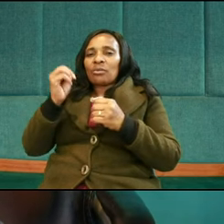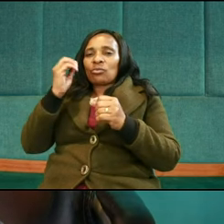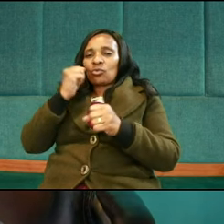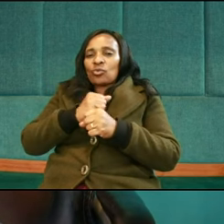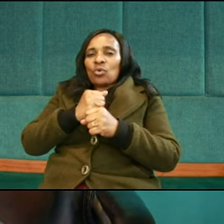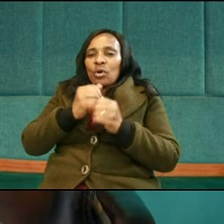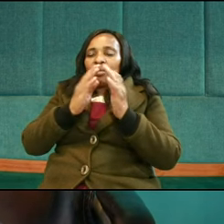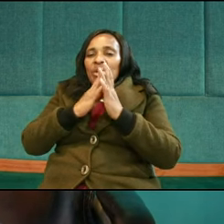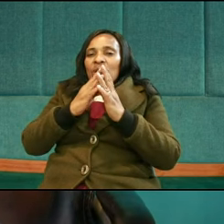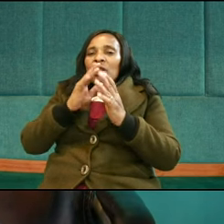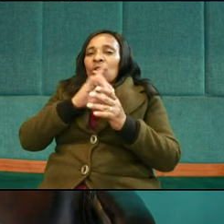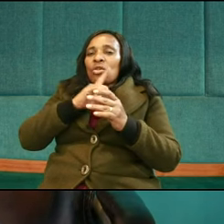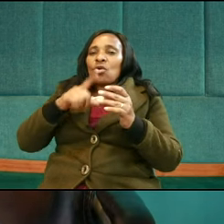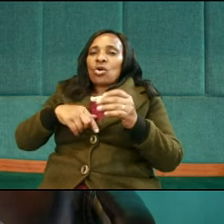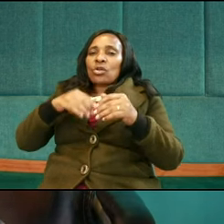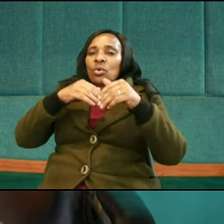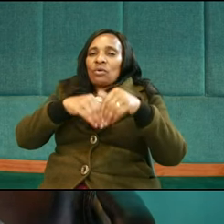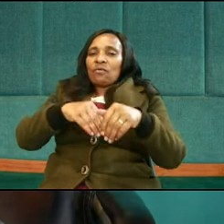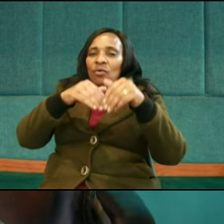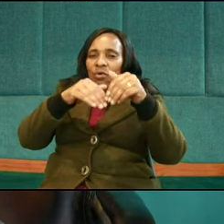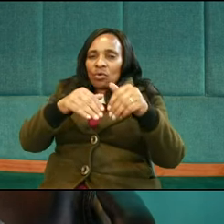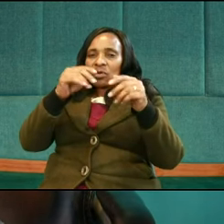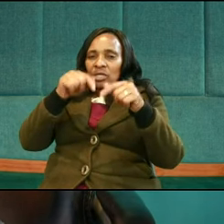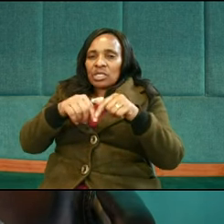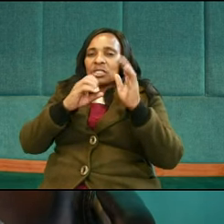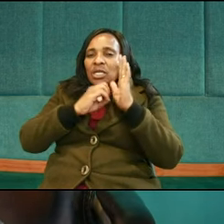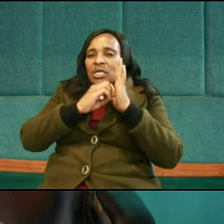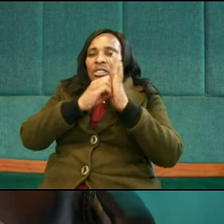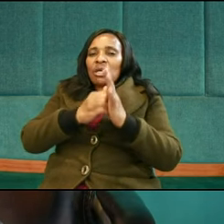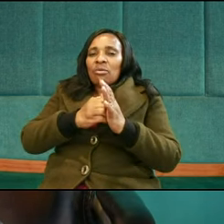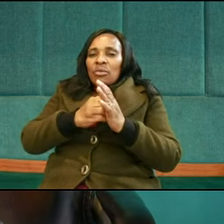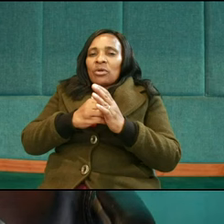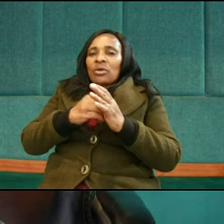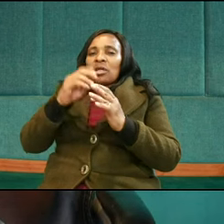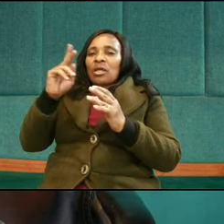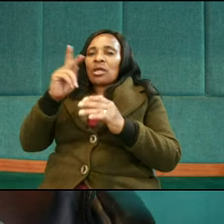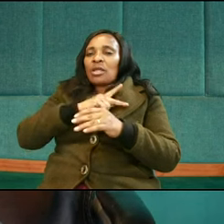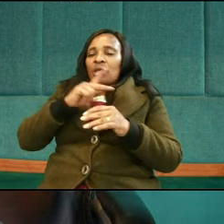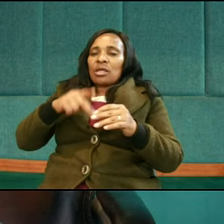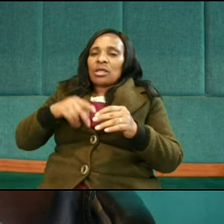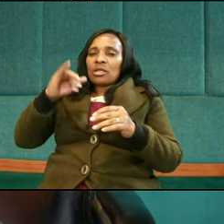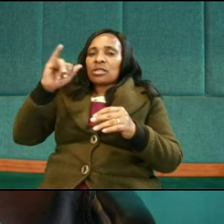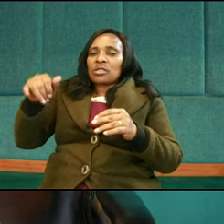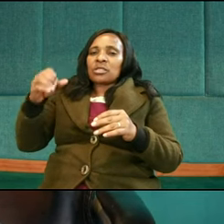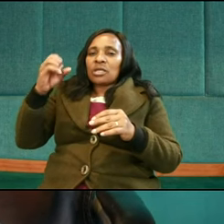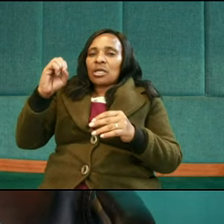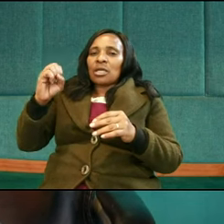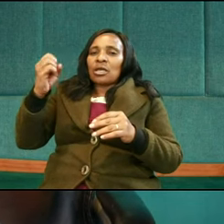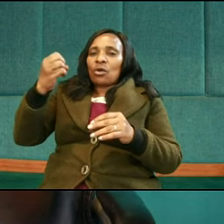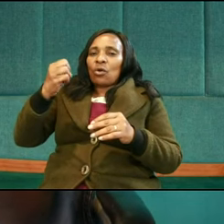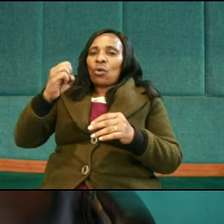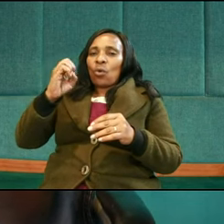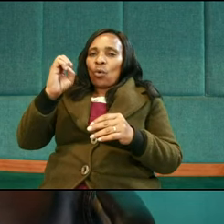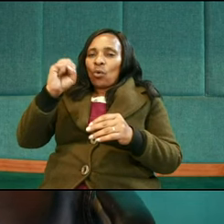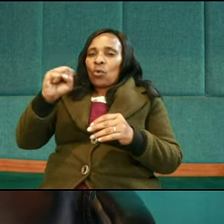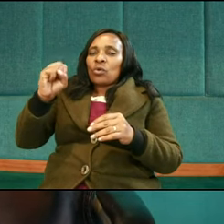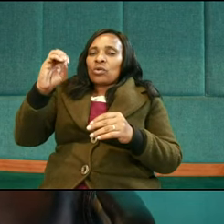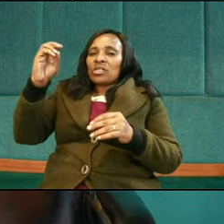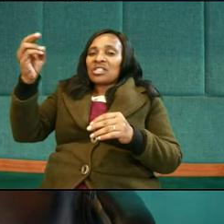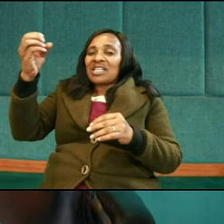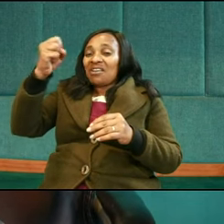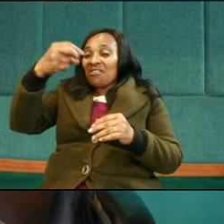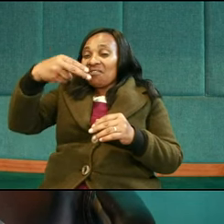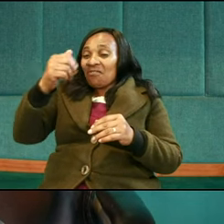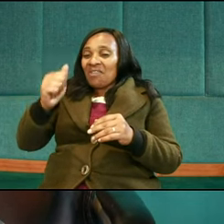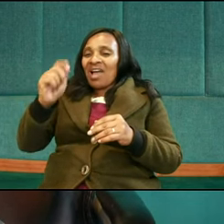pray, Lord, that we may follow this example of King Jehoshaphat, that even though we make many grave mistakes, we